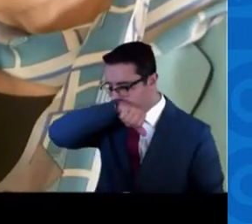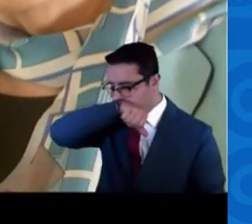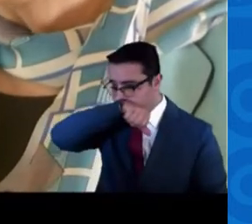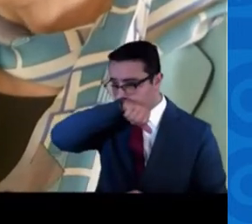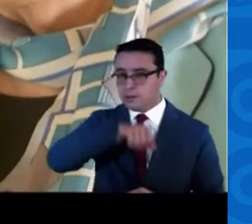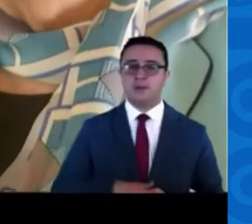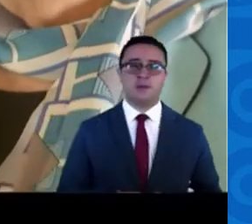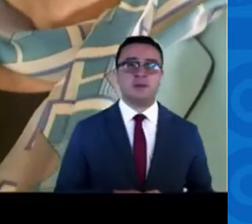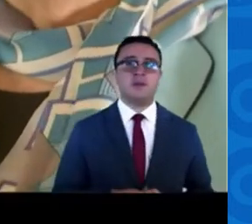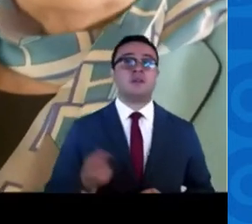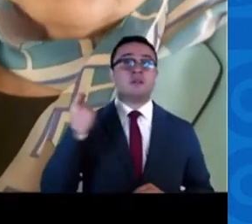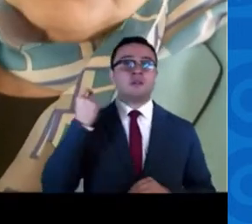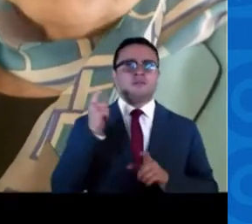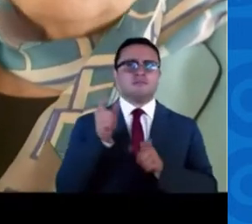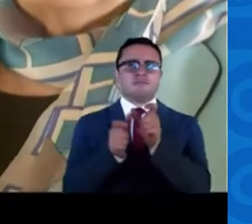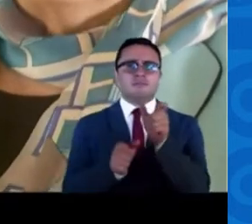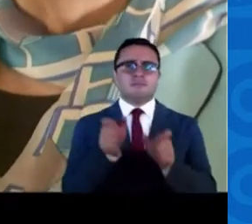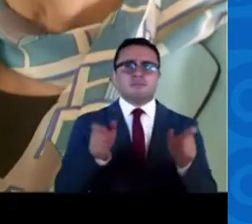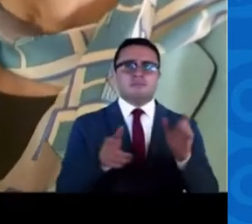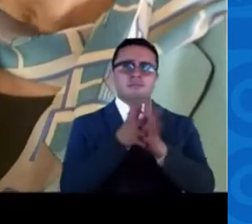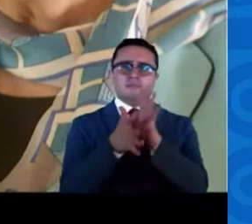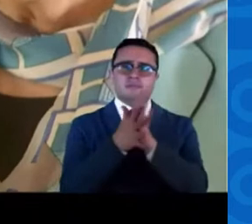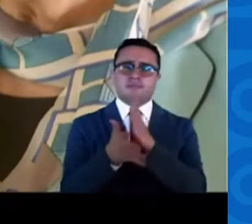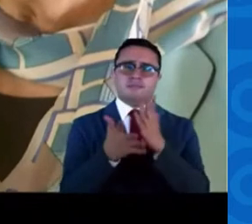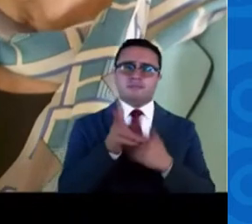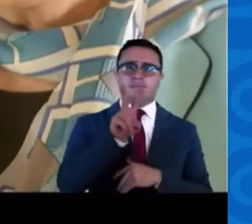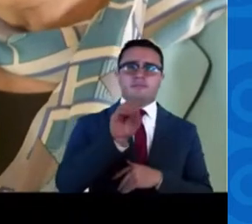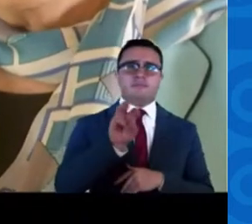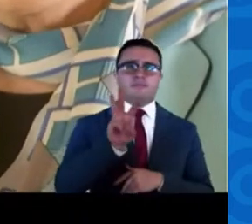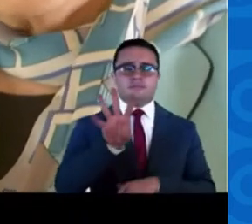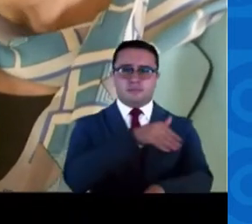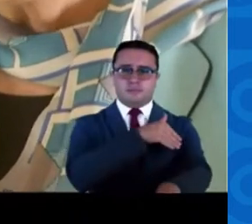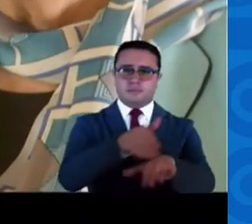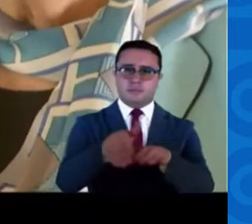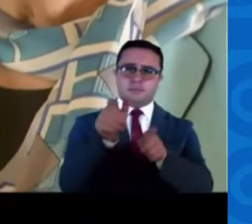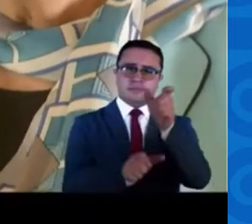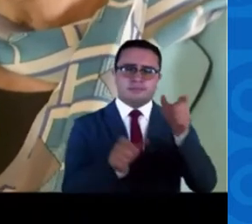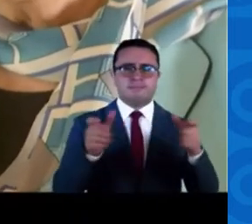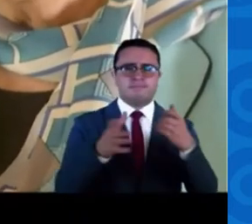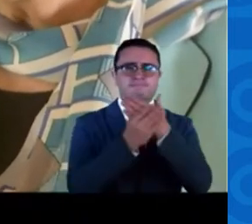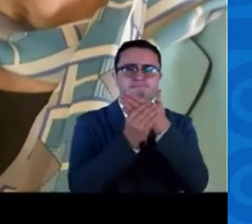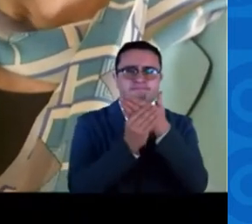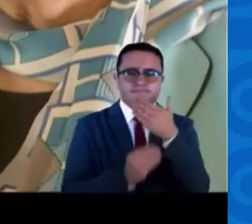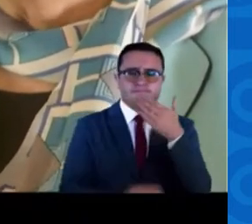cover an important number of people. As we said,